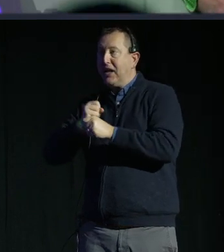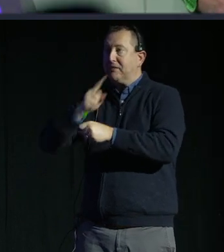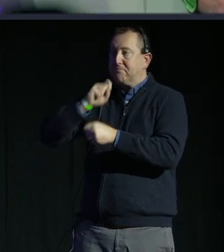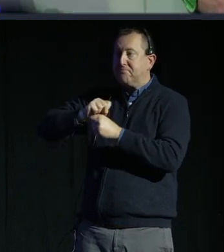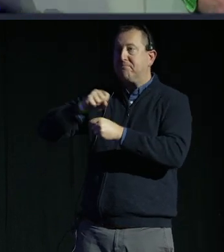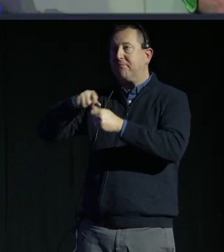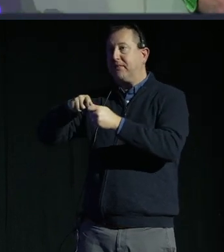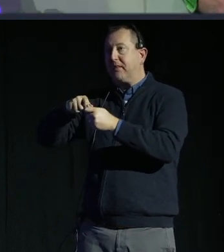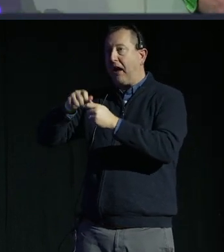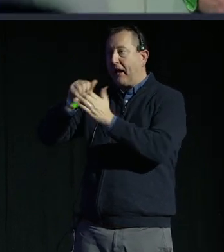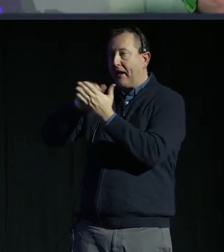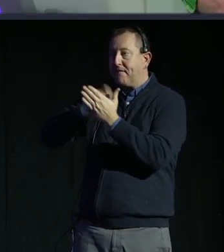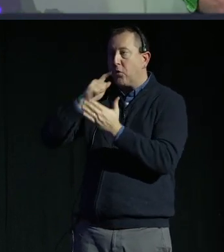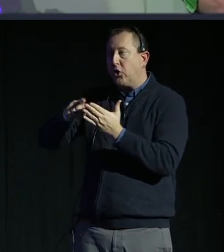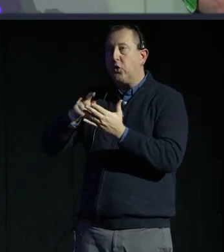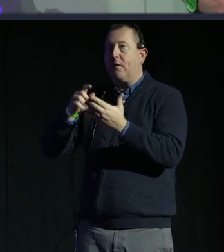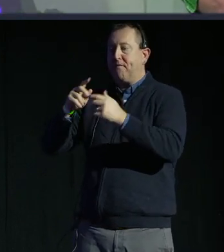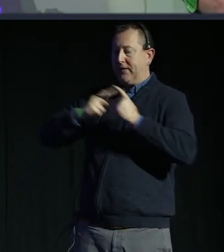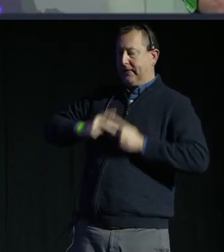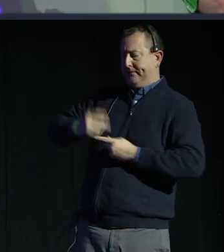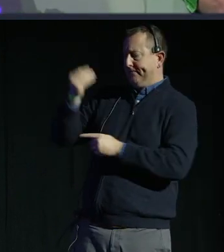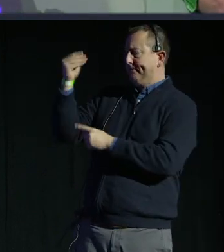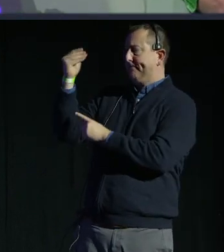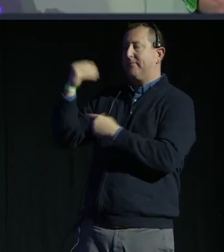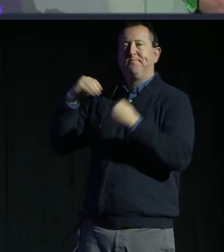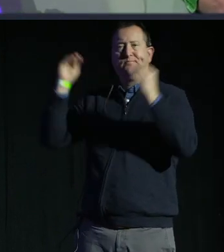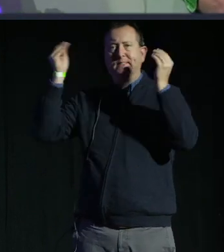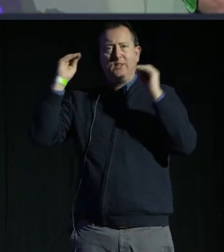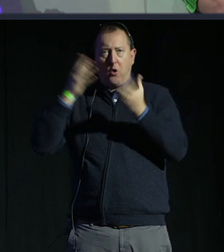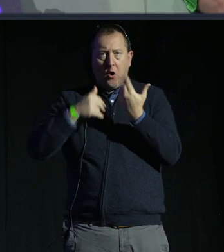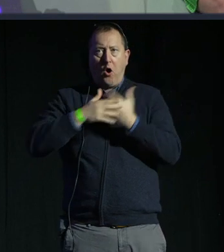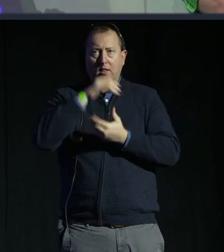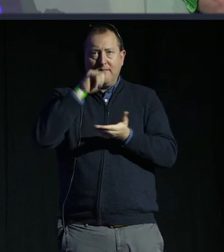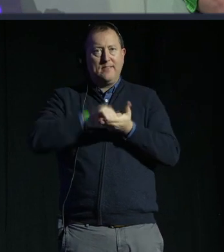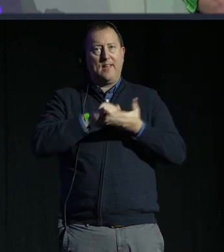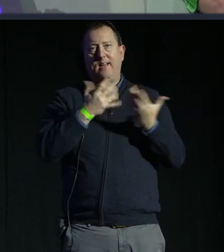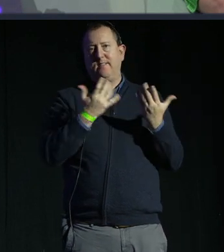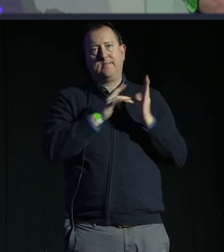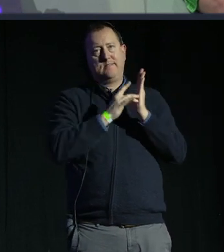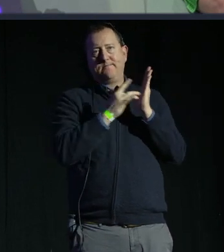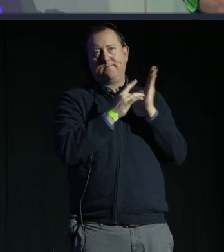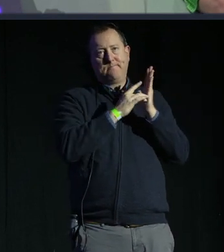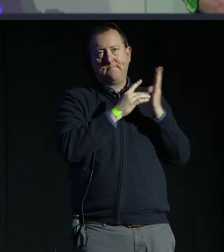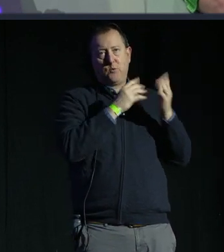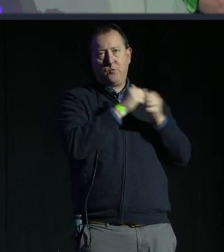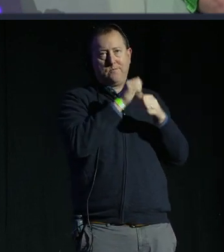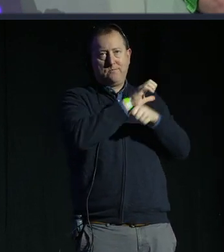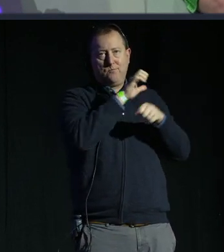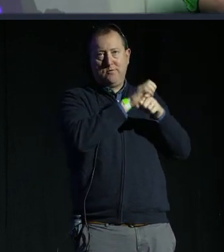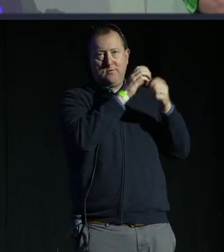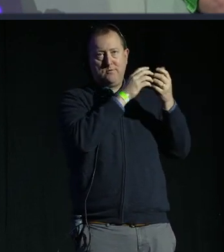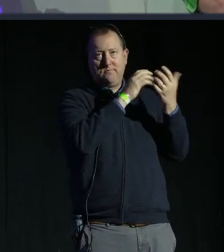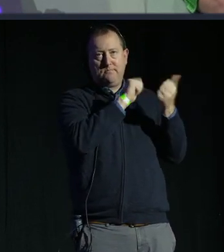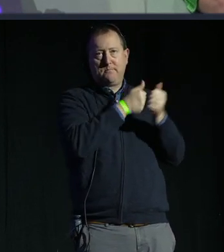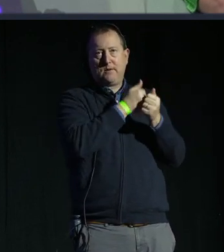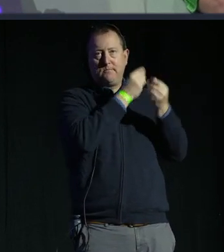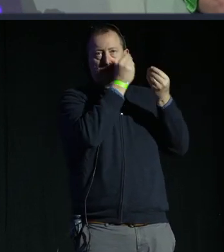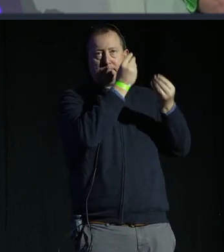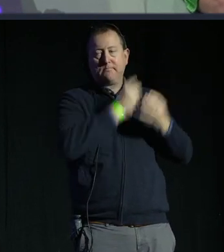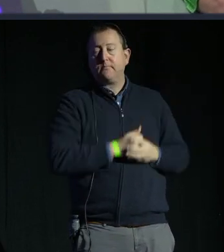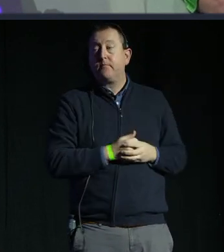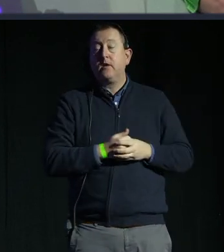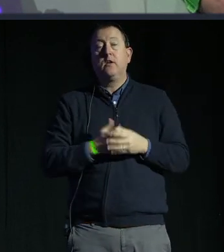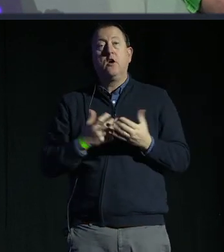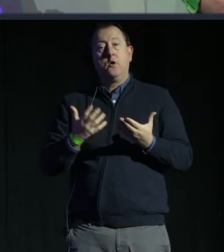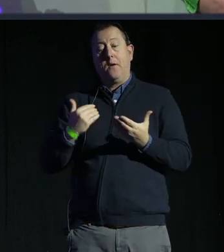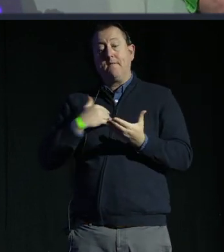of that account, the funding of that account, the servicing of that account is all driven digitally and with data. So you have all